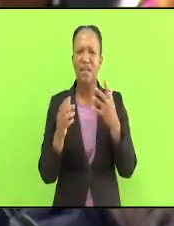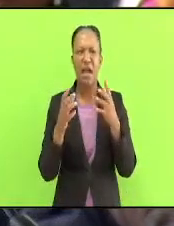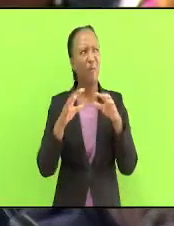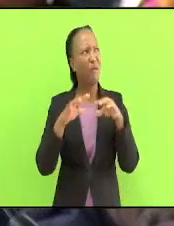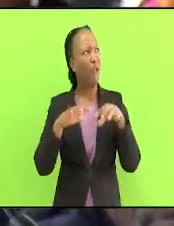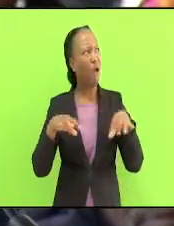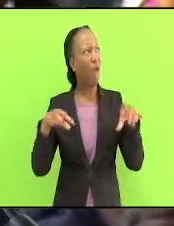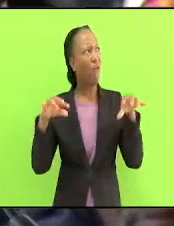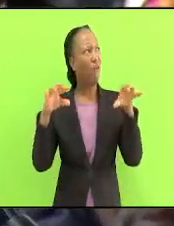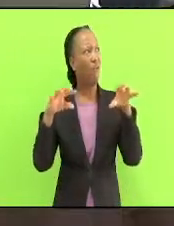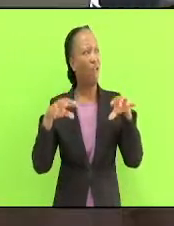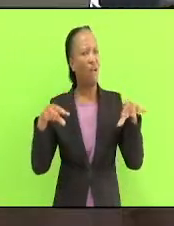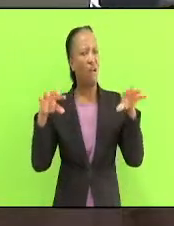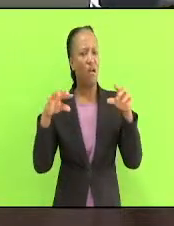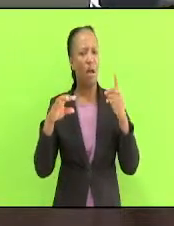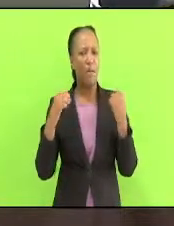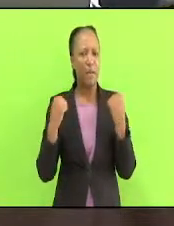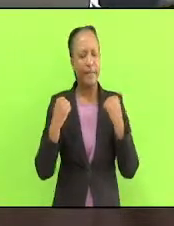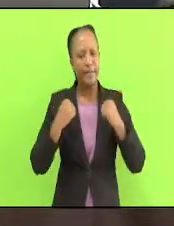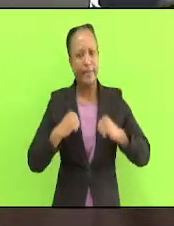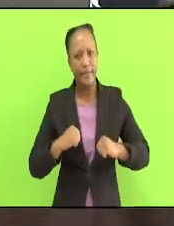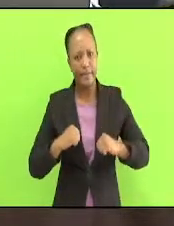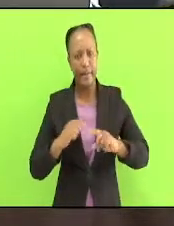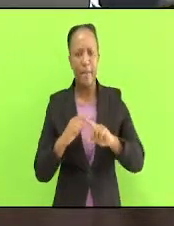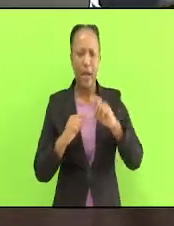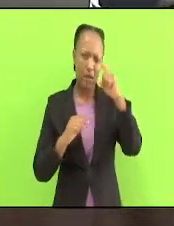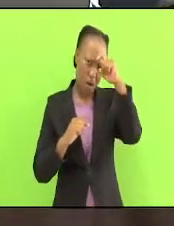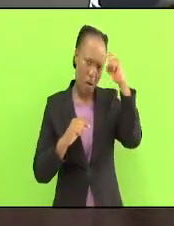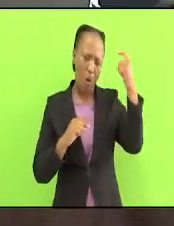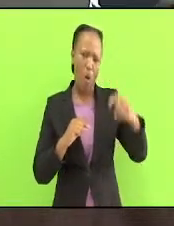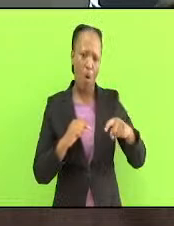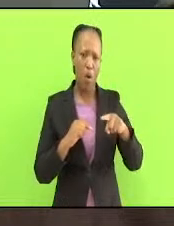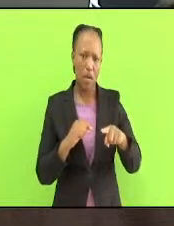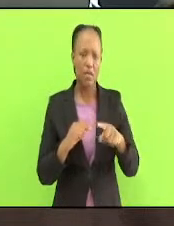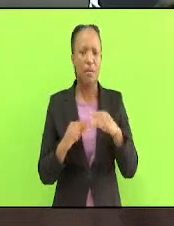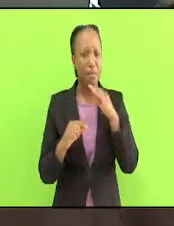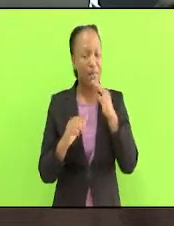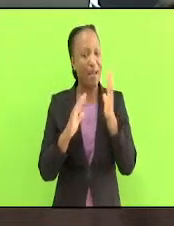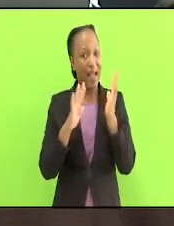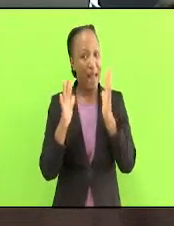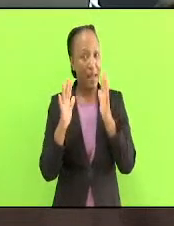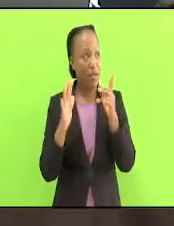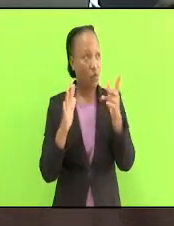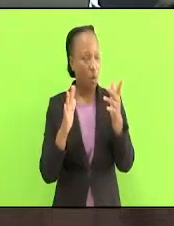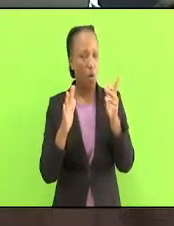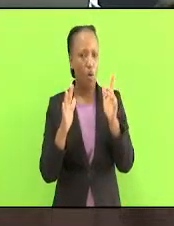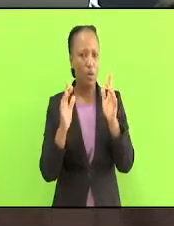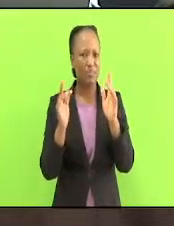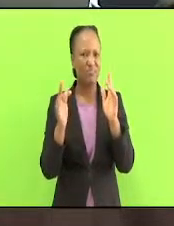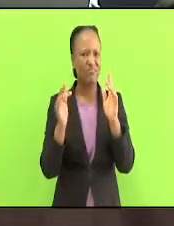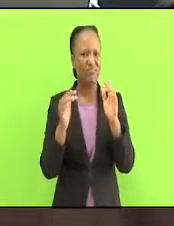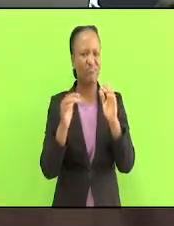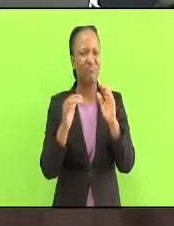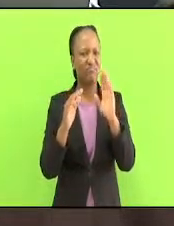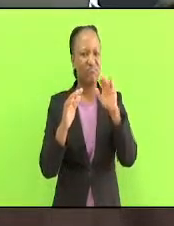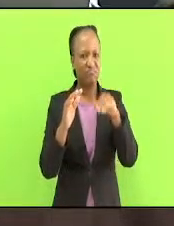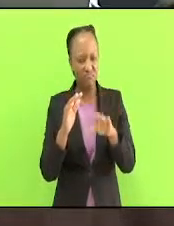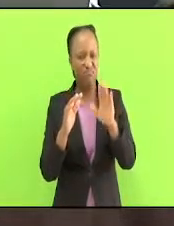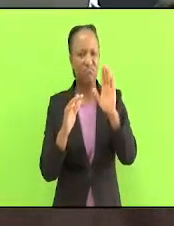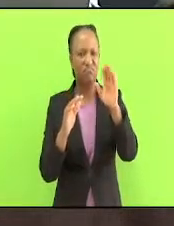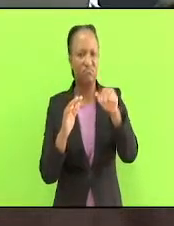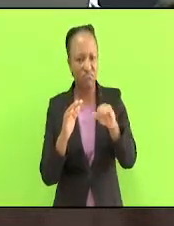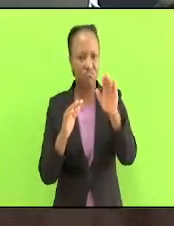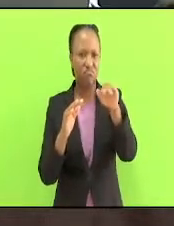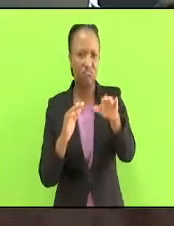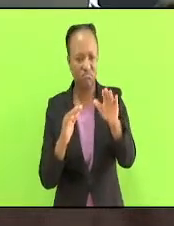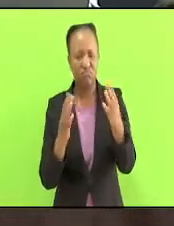something. We Ke yone climate change eo ka bokutshwane. Briefly, I support this